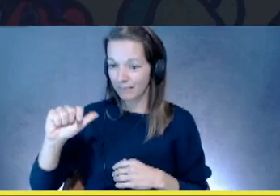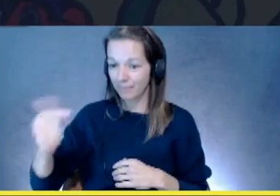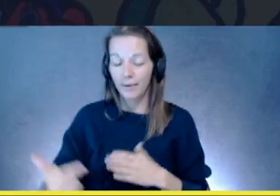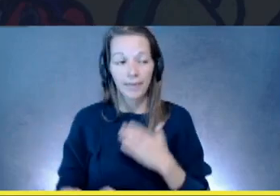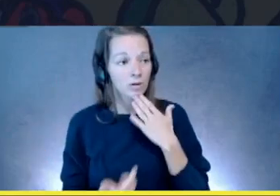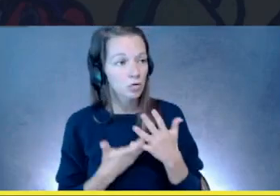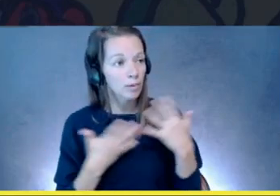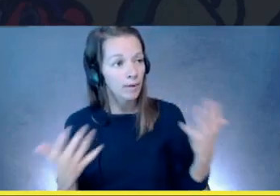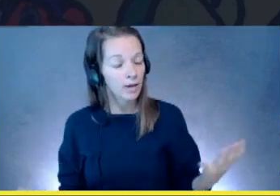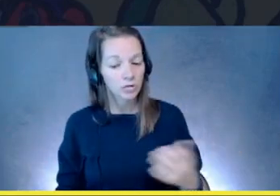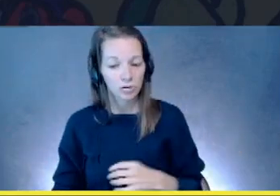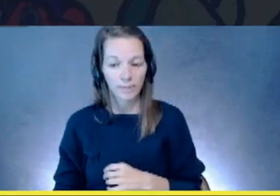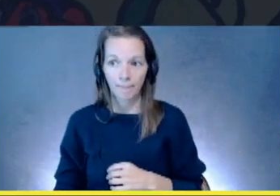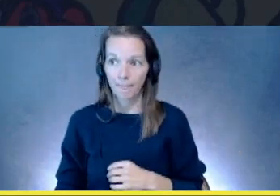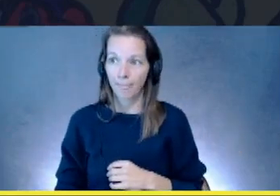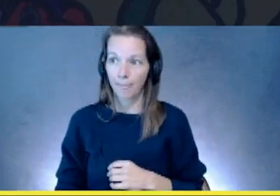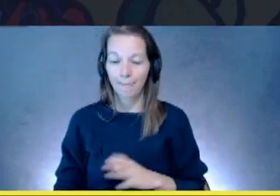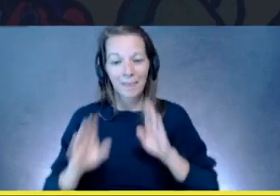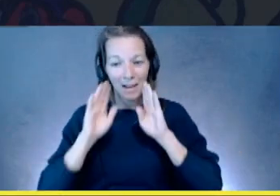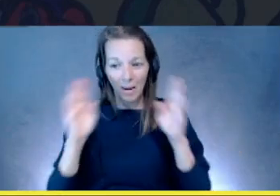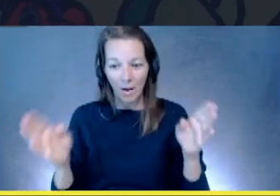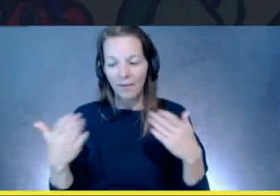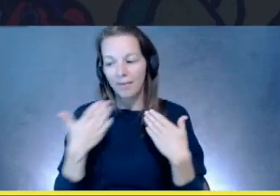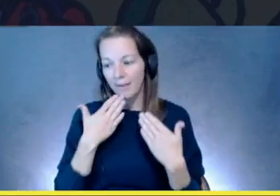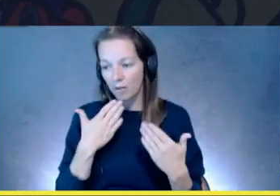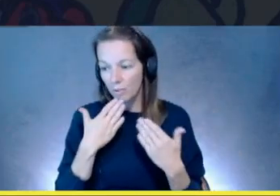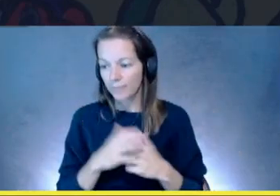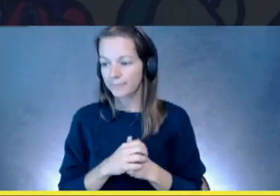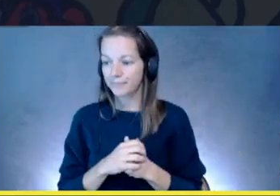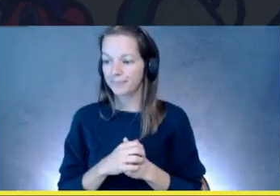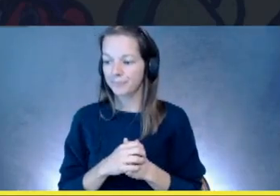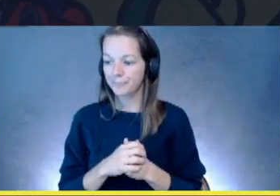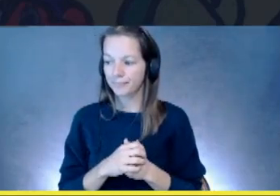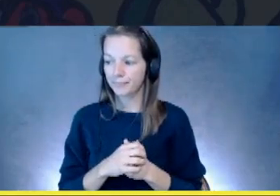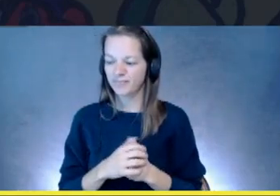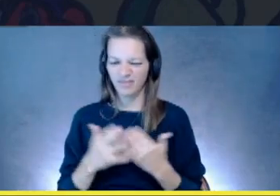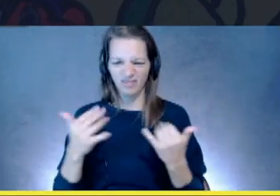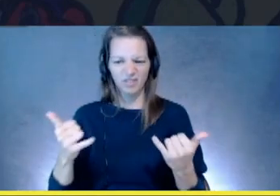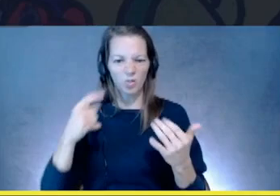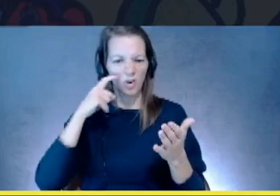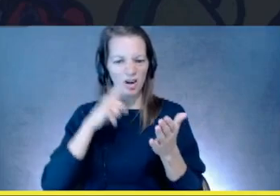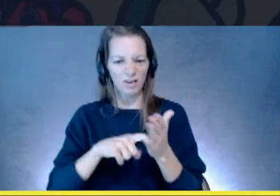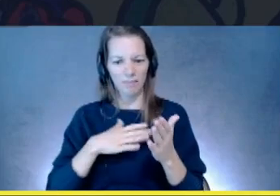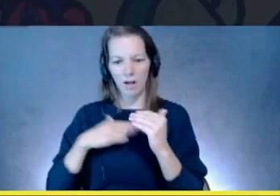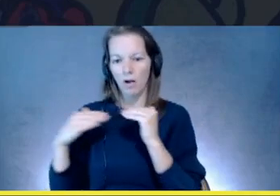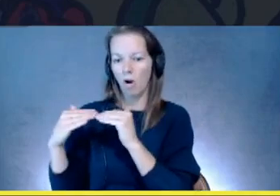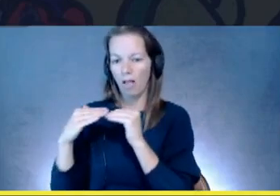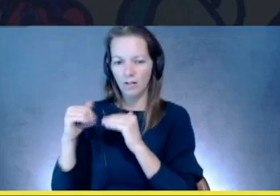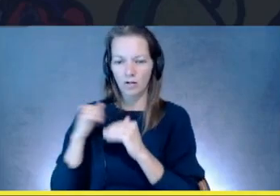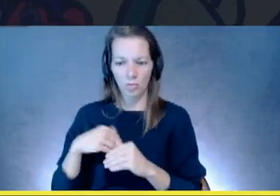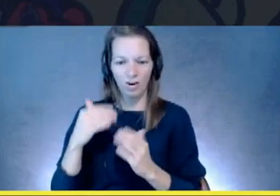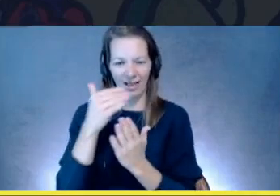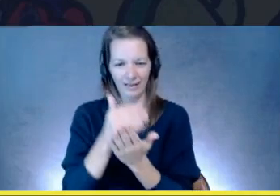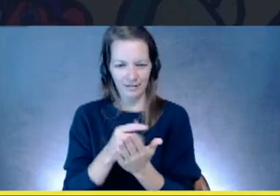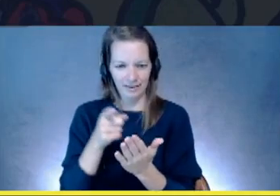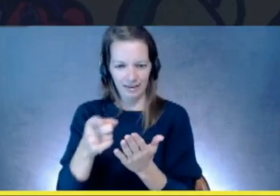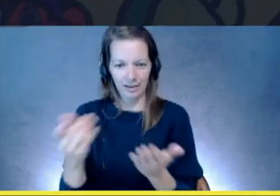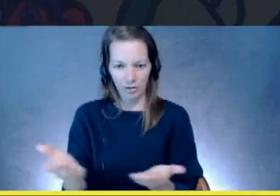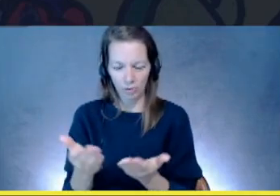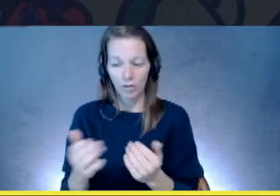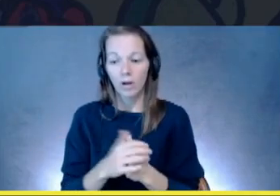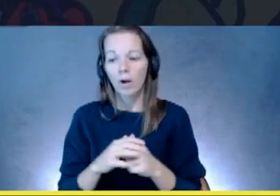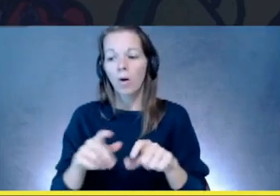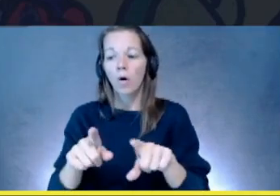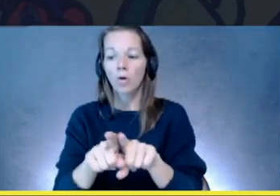much. Hello, and thank you. I want to take a moment to recognize my colleagues who are listed on this slide, and also the